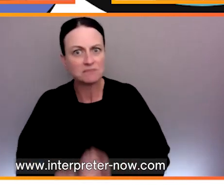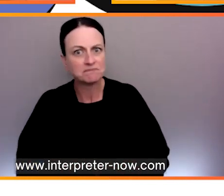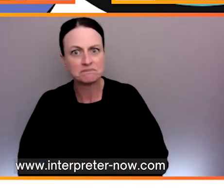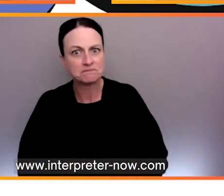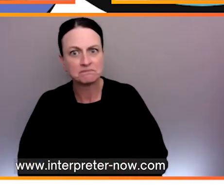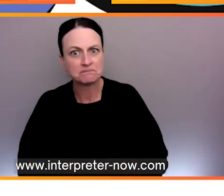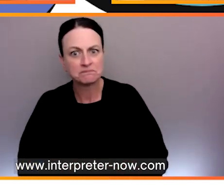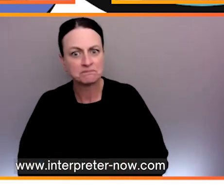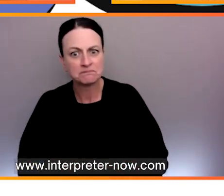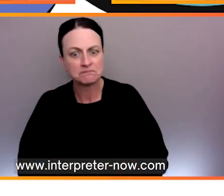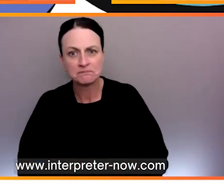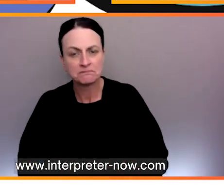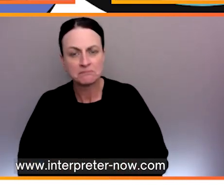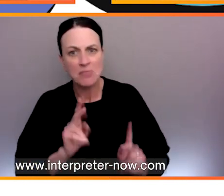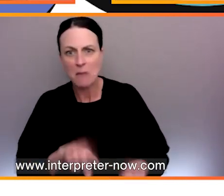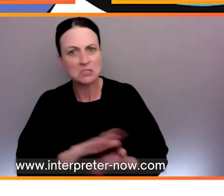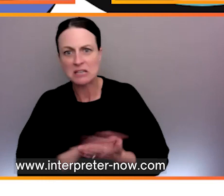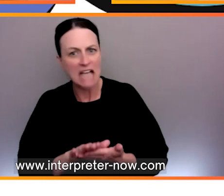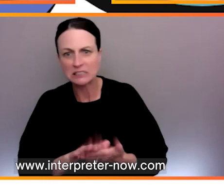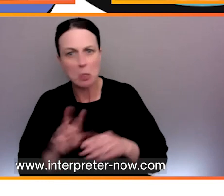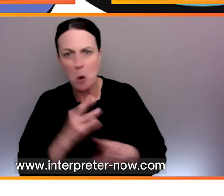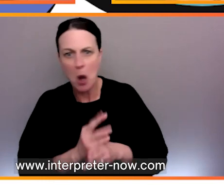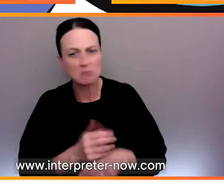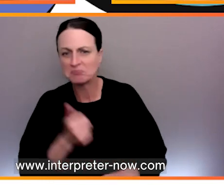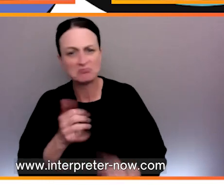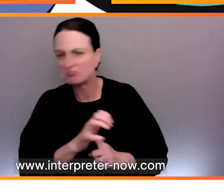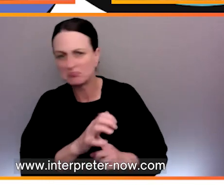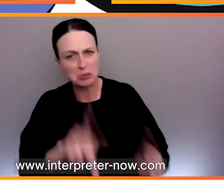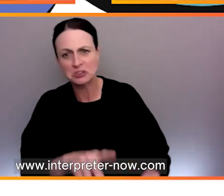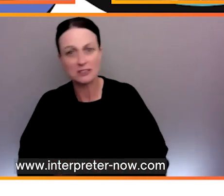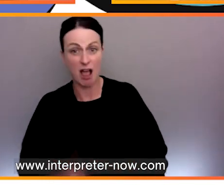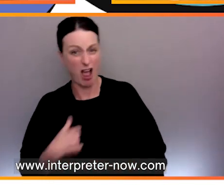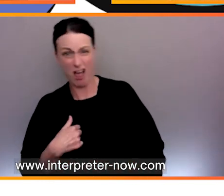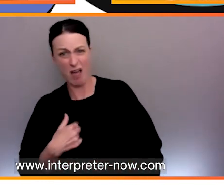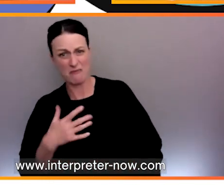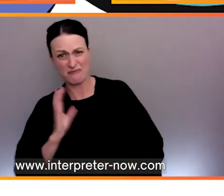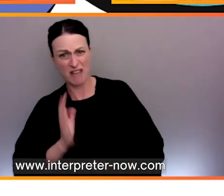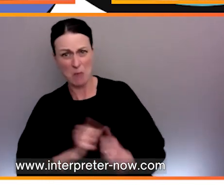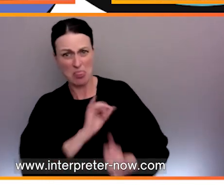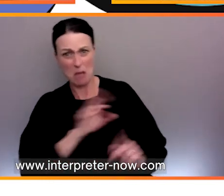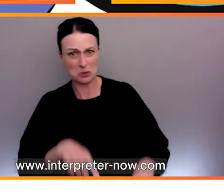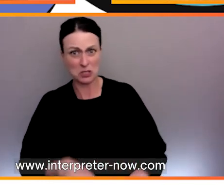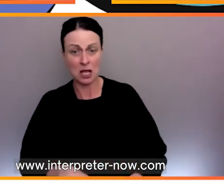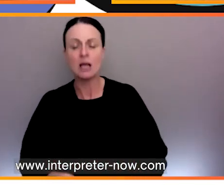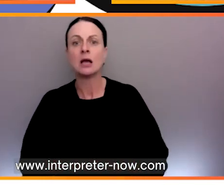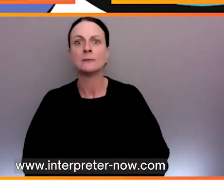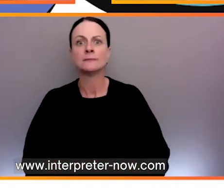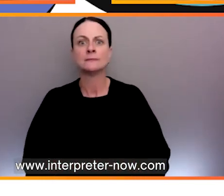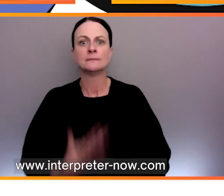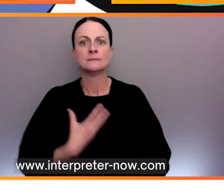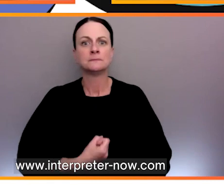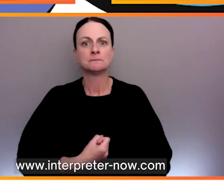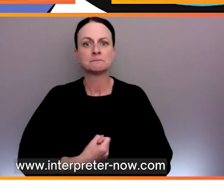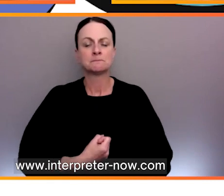That person's the nicest person in the world. I'm fine with it. And immediately didn't